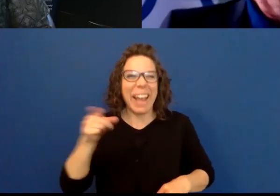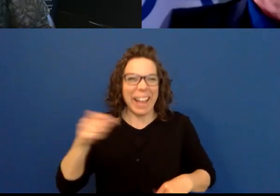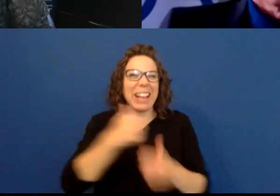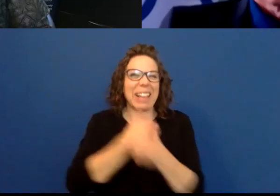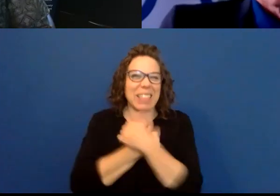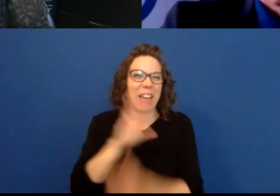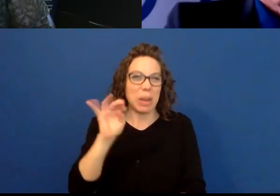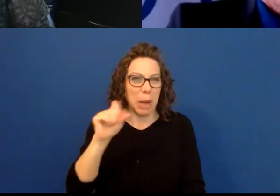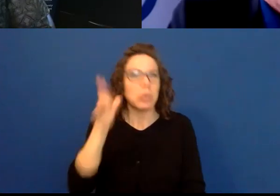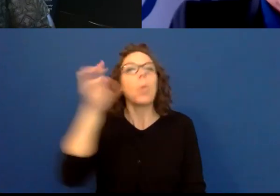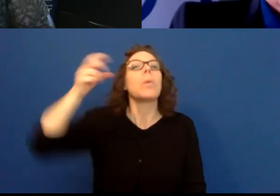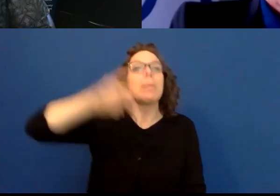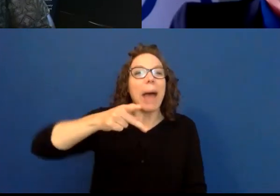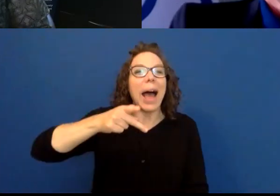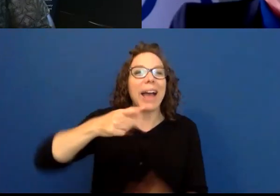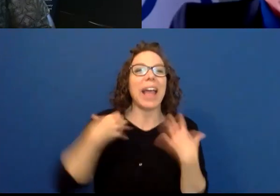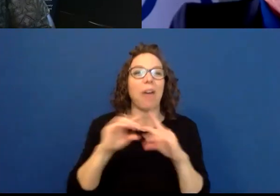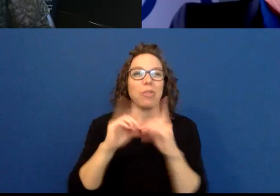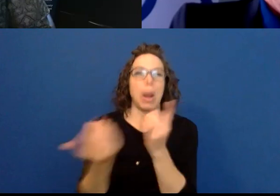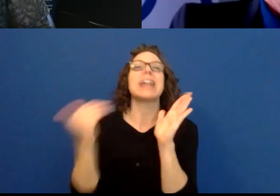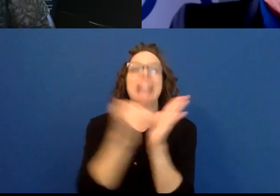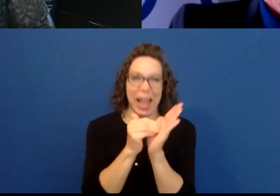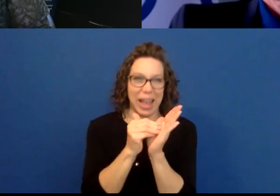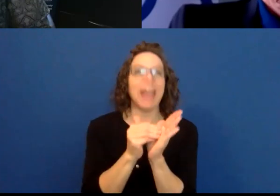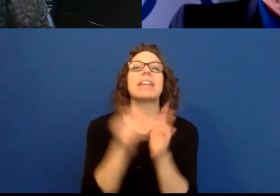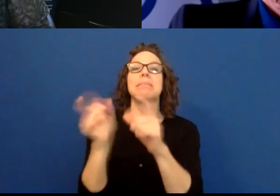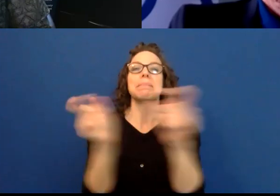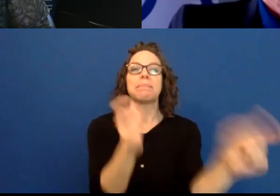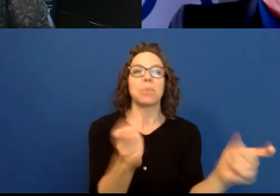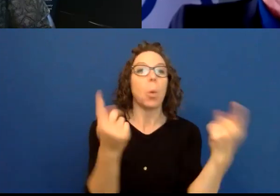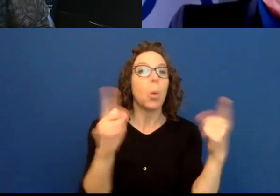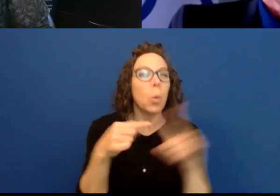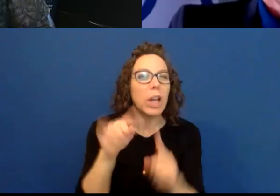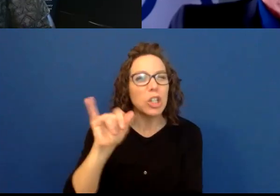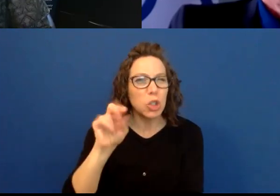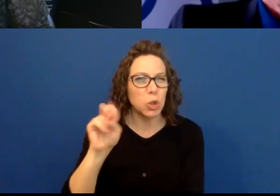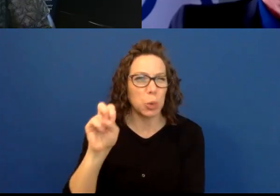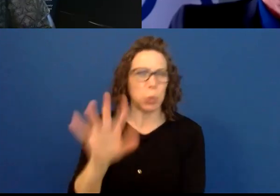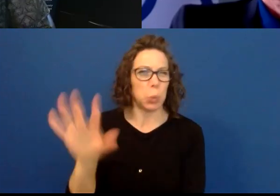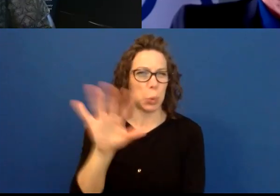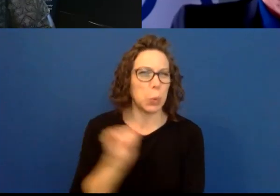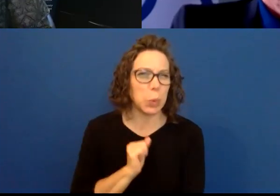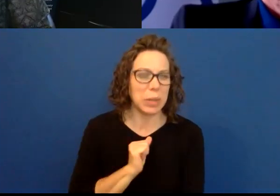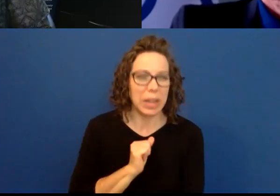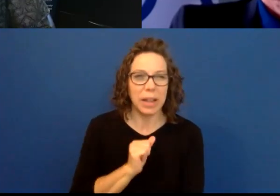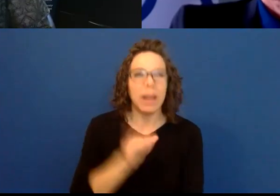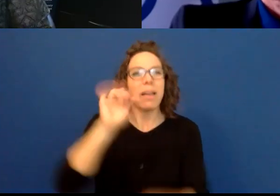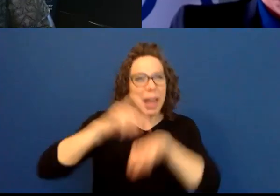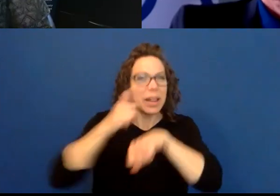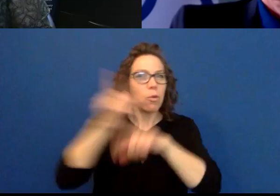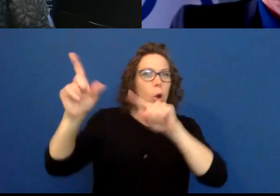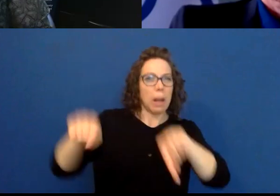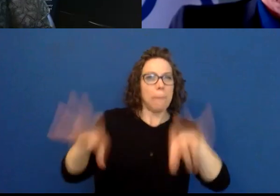plan to come back to our health department for another pickup event in June sometime. We will let you know when that is